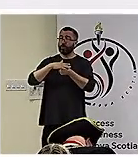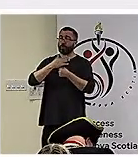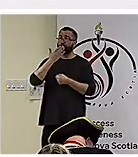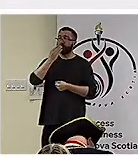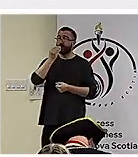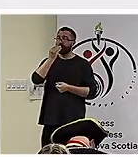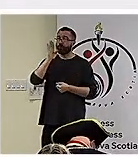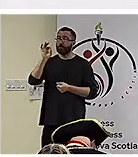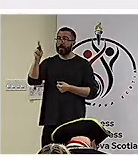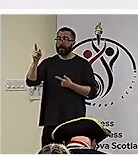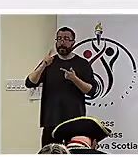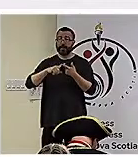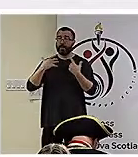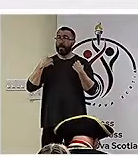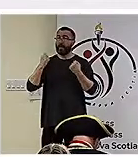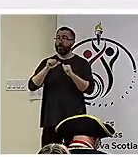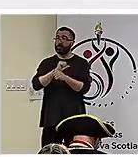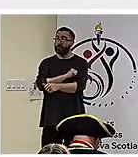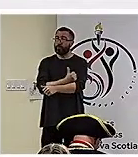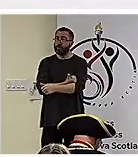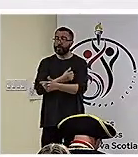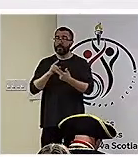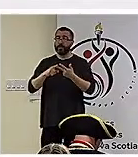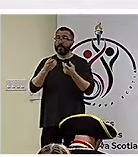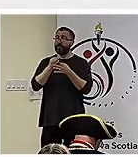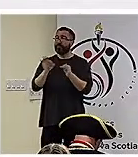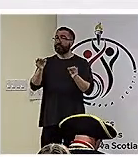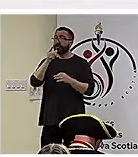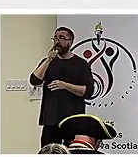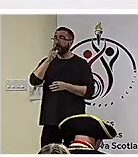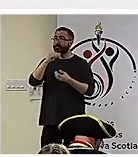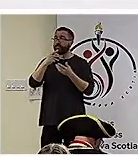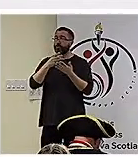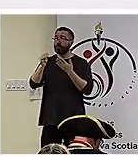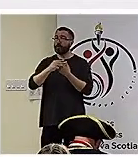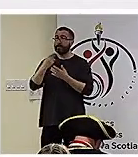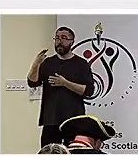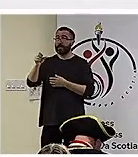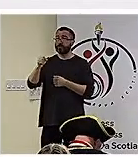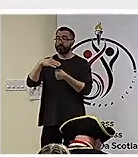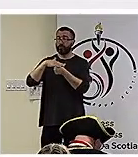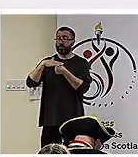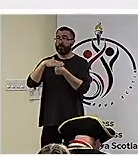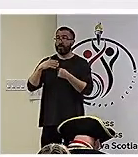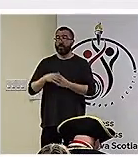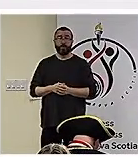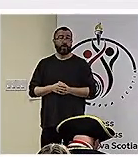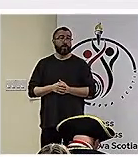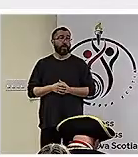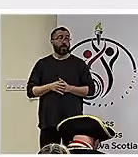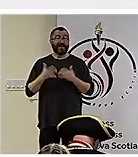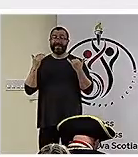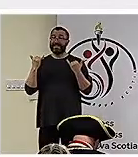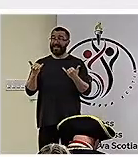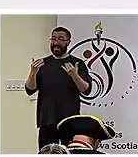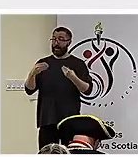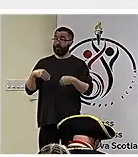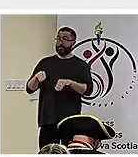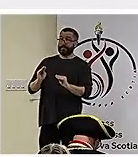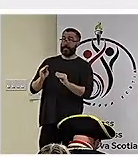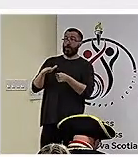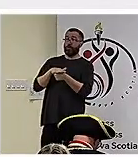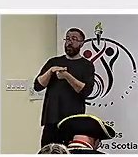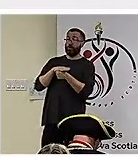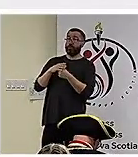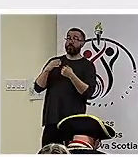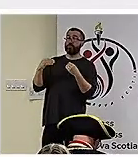the health authority, and the free lunch program at the local high school. They are now selling to local retailers as